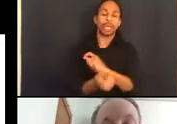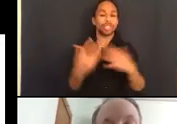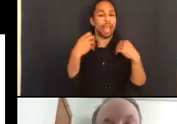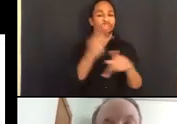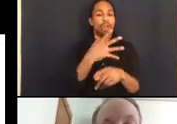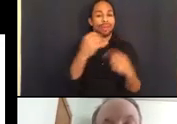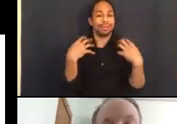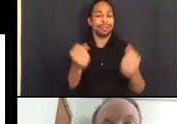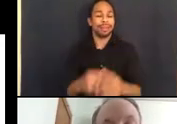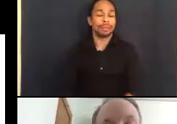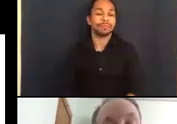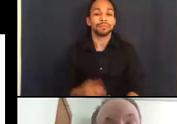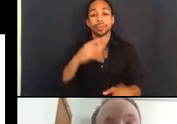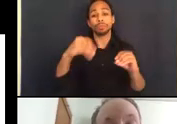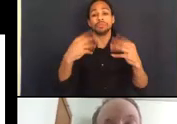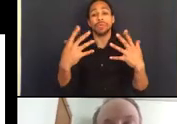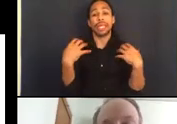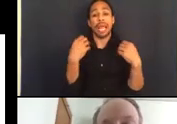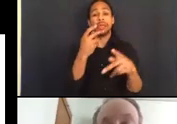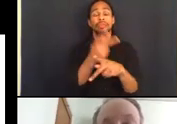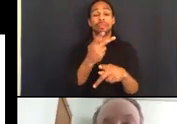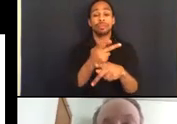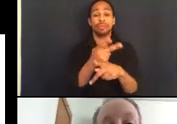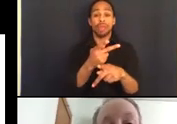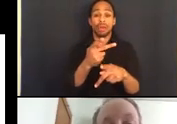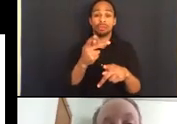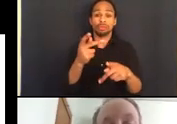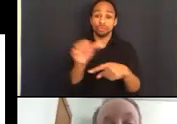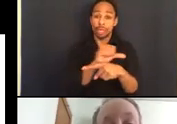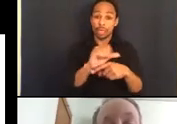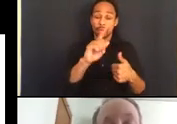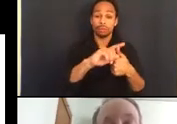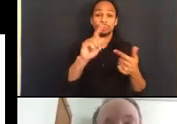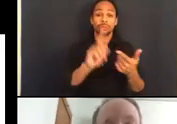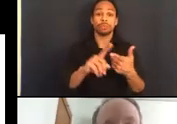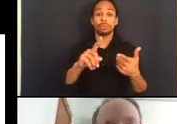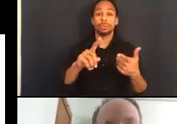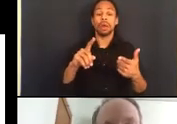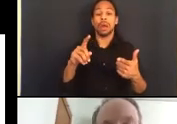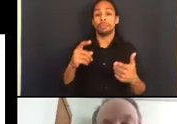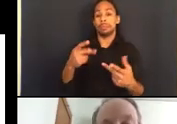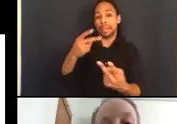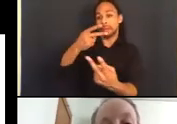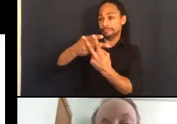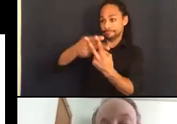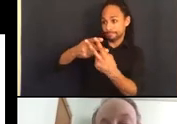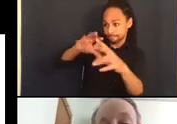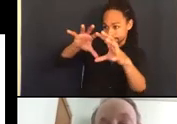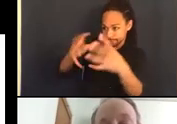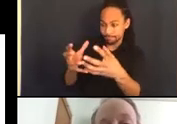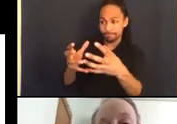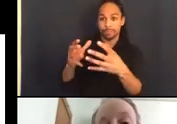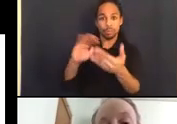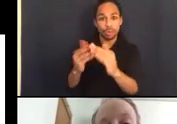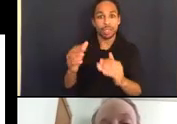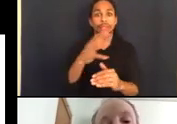We provide health justice training, engage in movement building, and incubate community-led alternatives aimed at disrupting and transforming